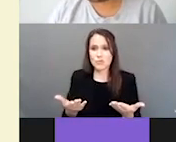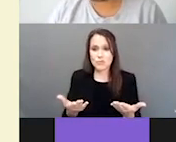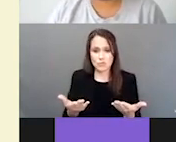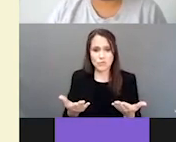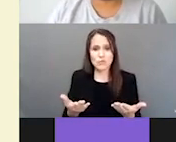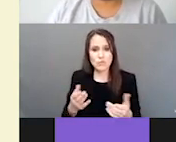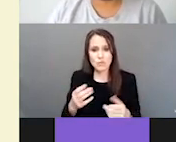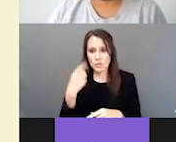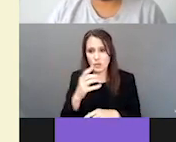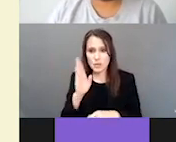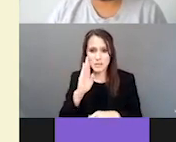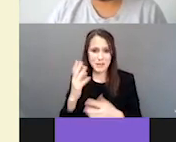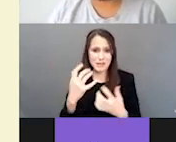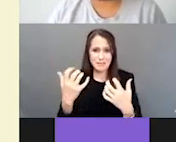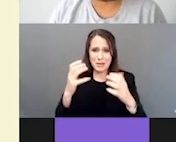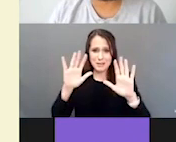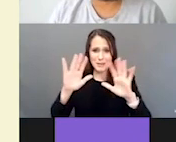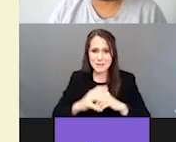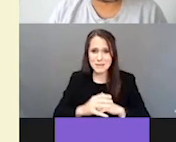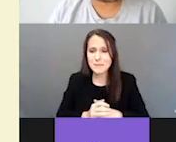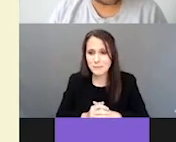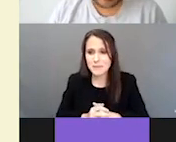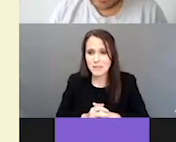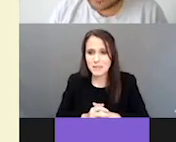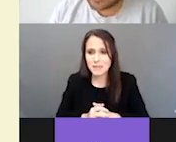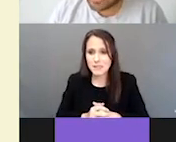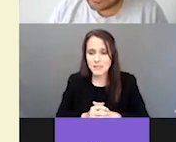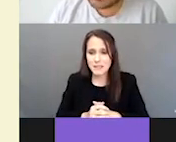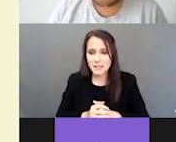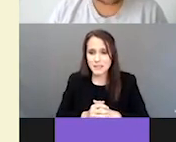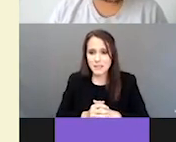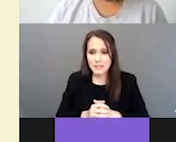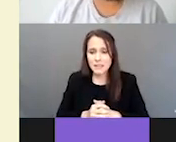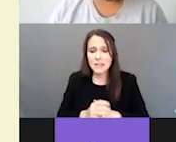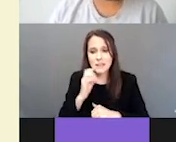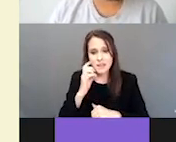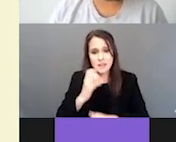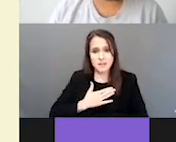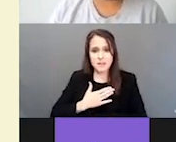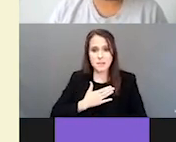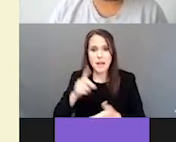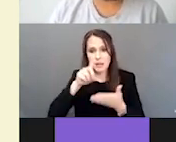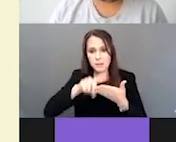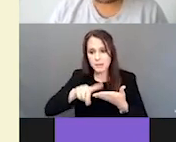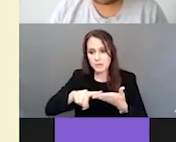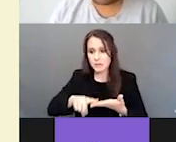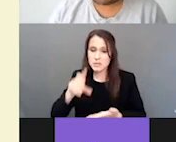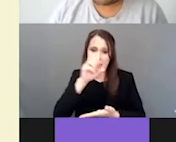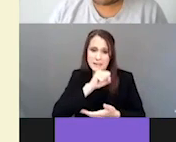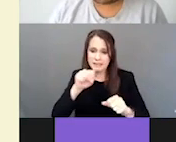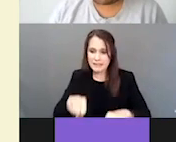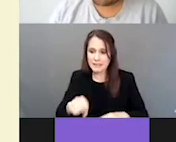a great audience, a big audience from all around the world. You know, my research, I guess I can speak to